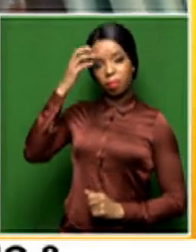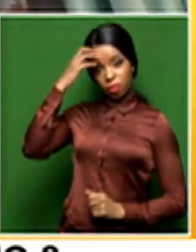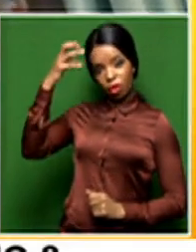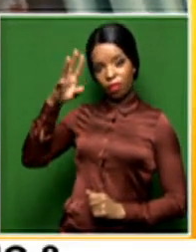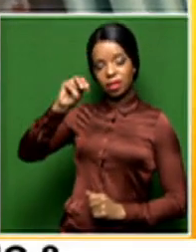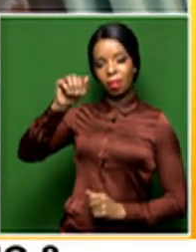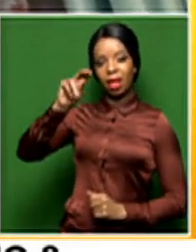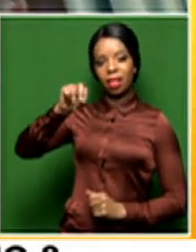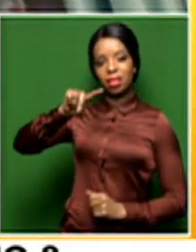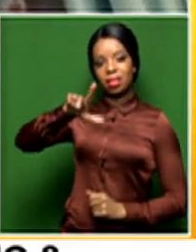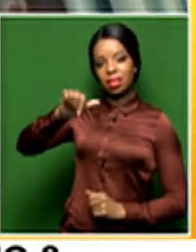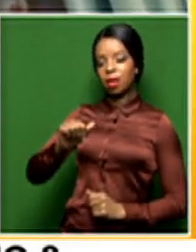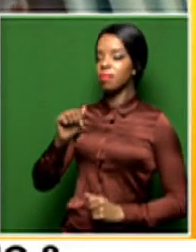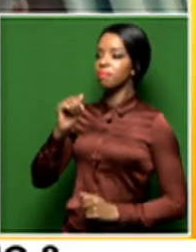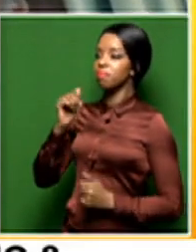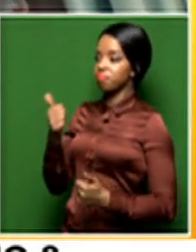have you, Professor. Thanks for being with us.